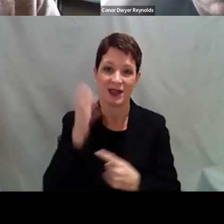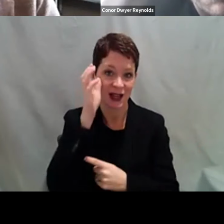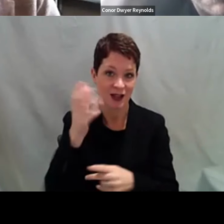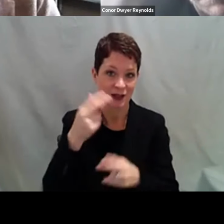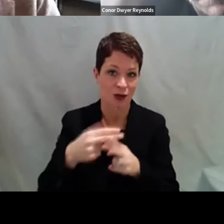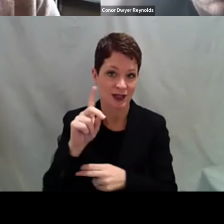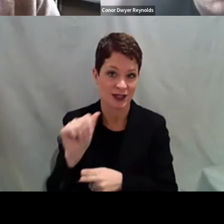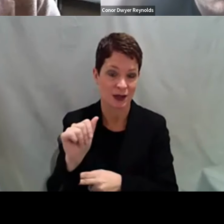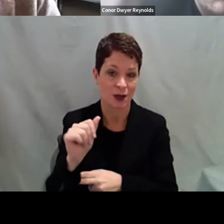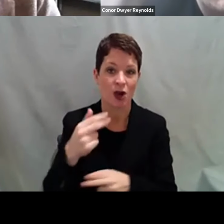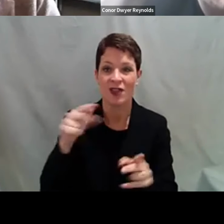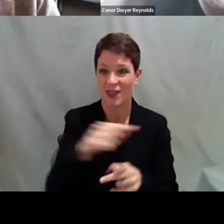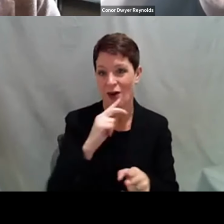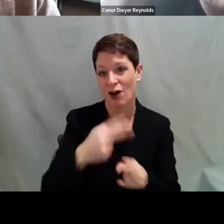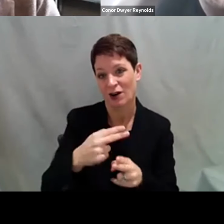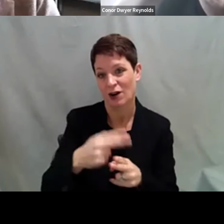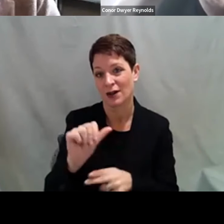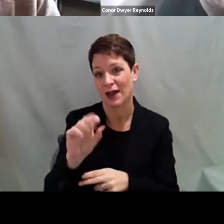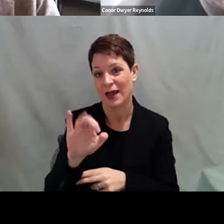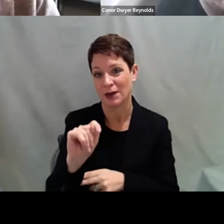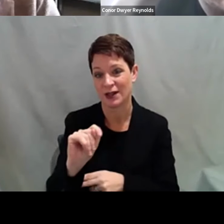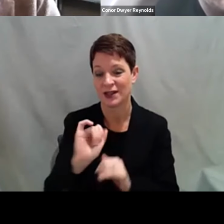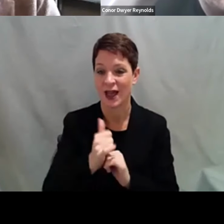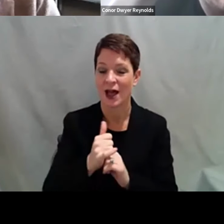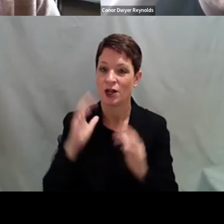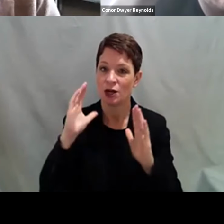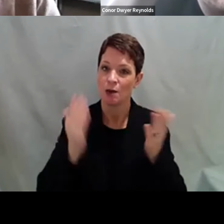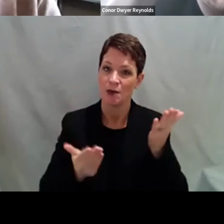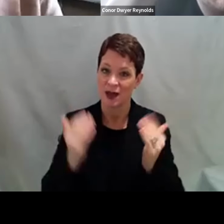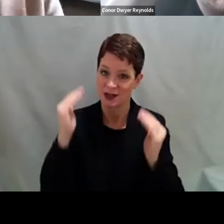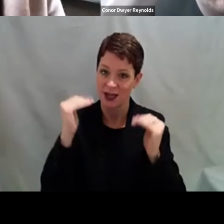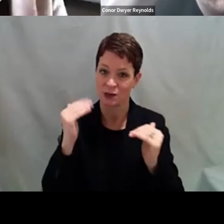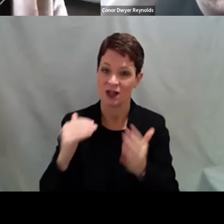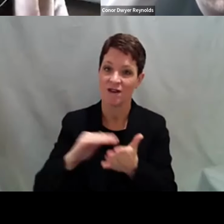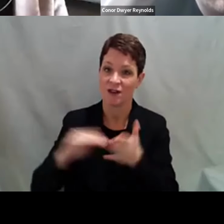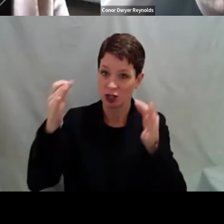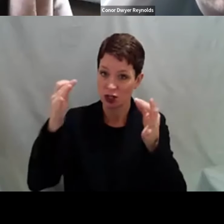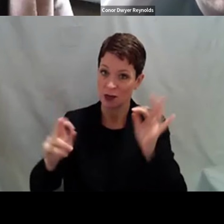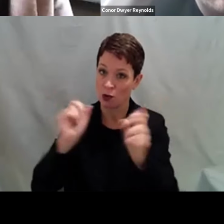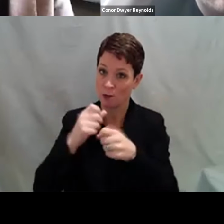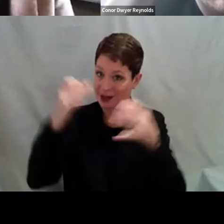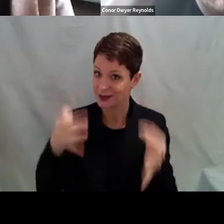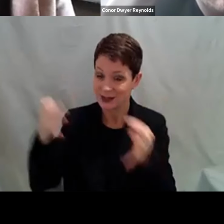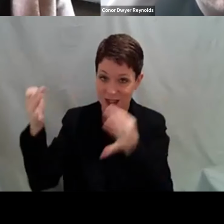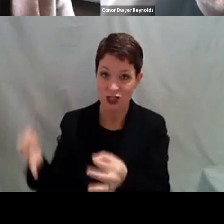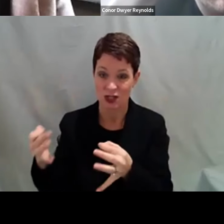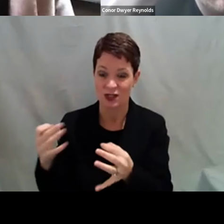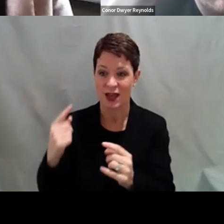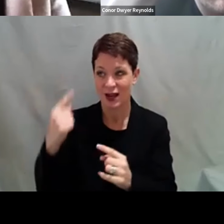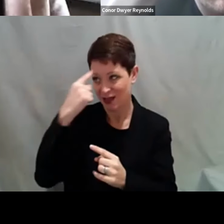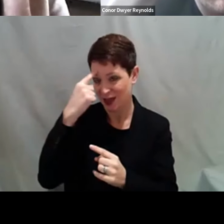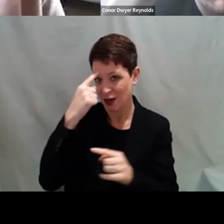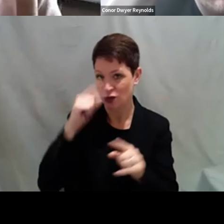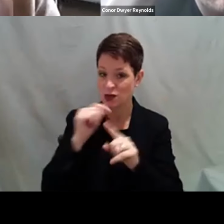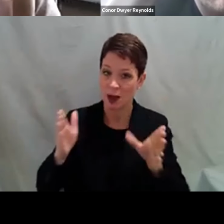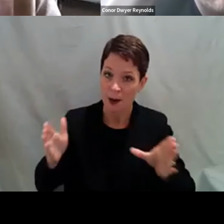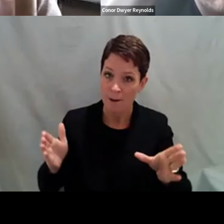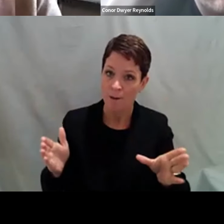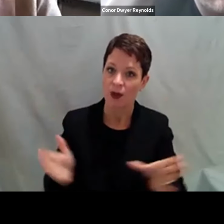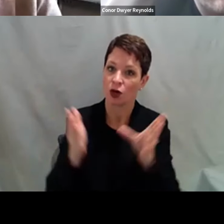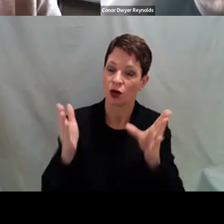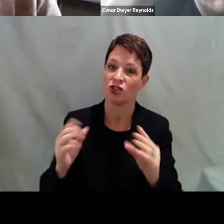consider ableist. How do you balance the expectations of adjudicators and the need to be mindful of not perpetuating